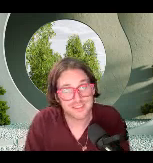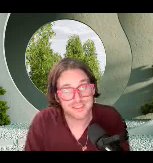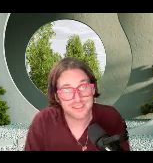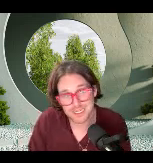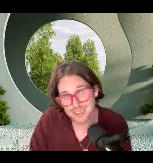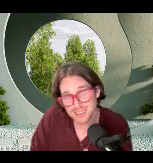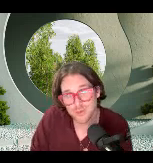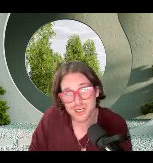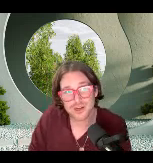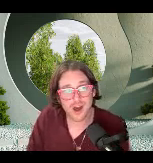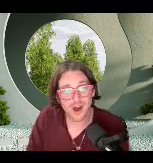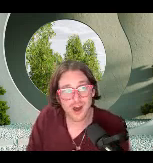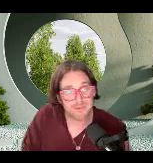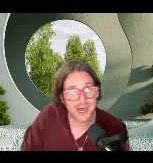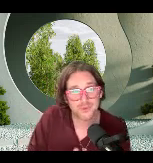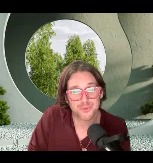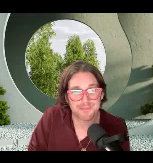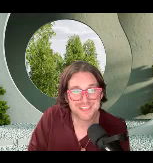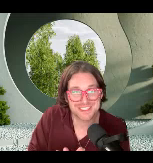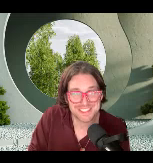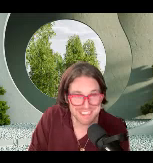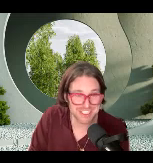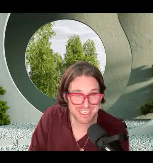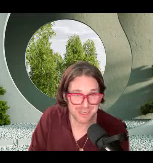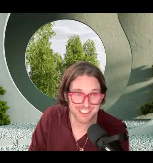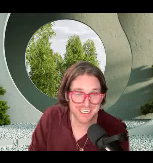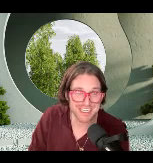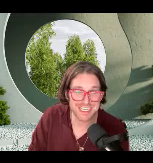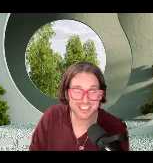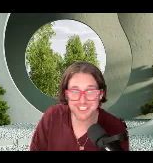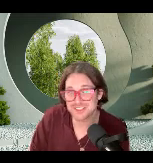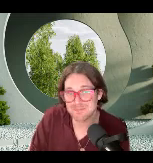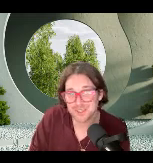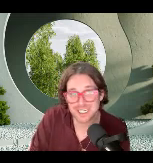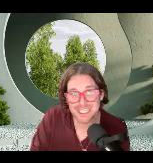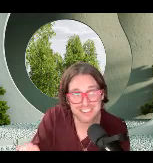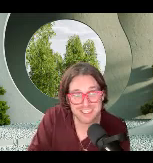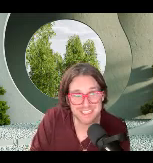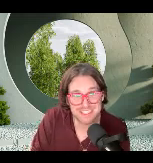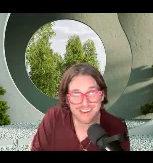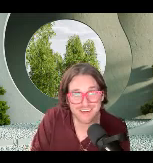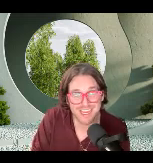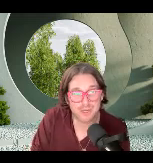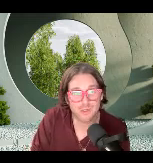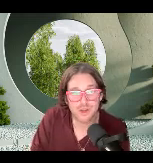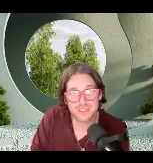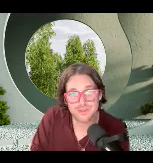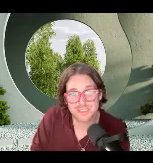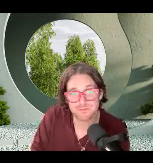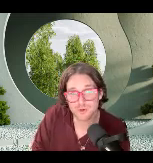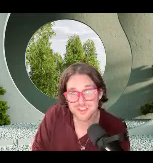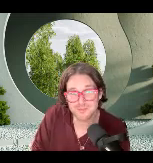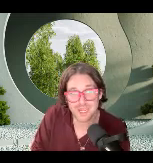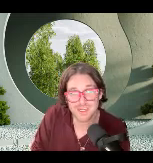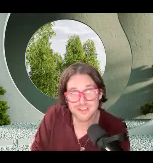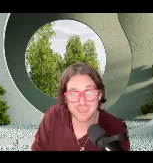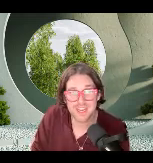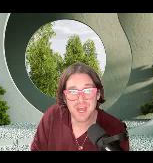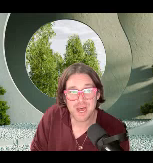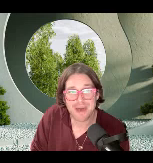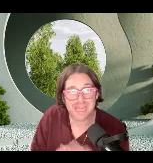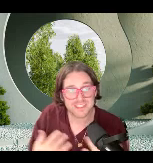So today's meeting, we are all about representation. We're going to dig a little deeper into this area, and we're going to explore